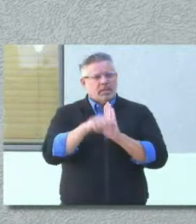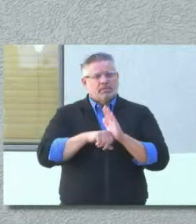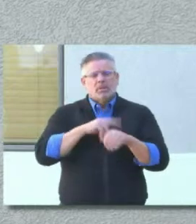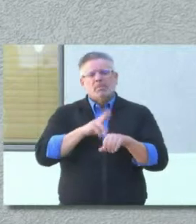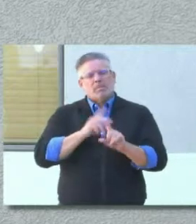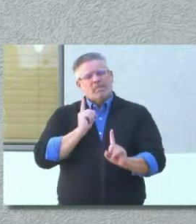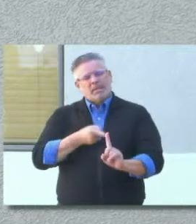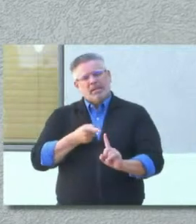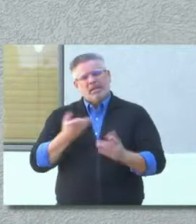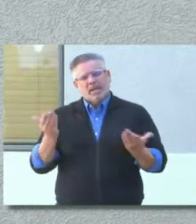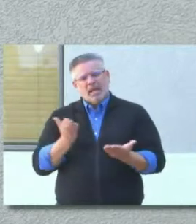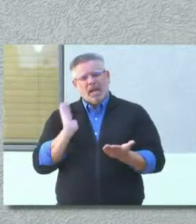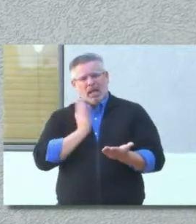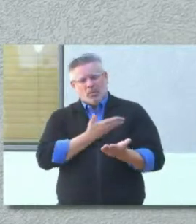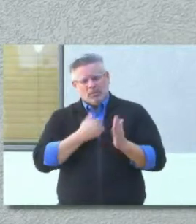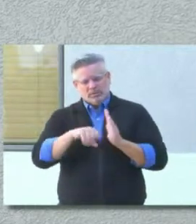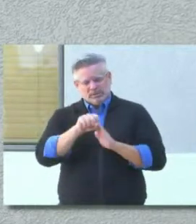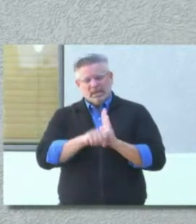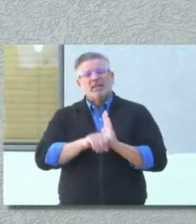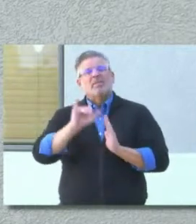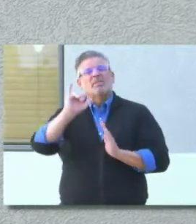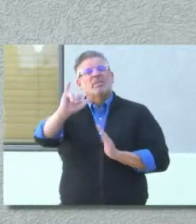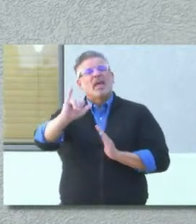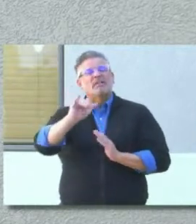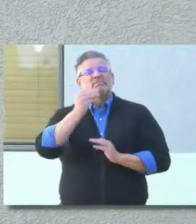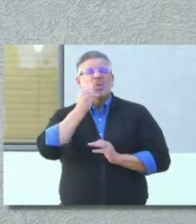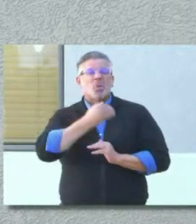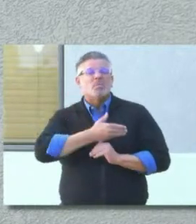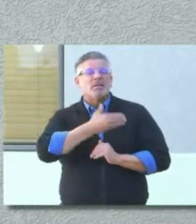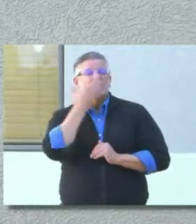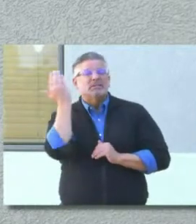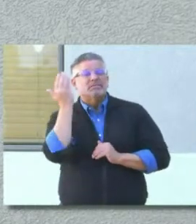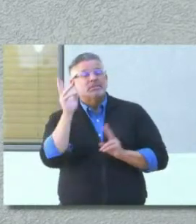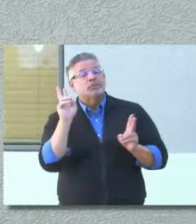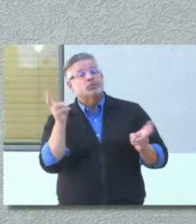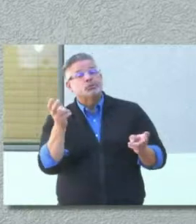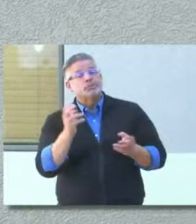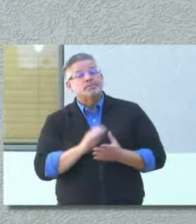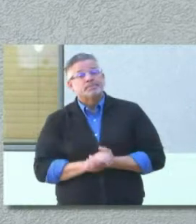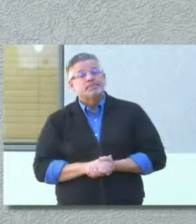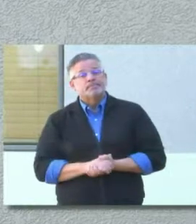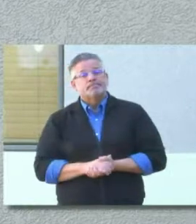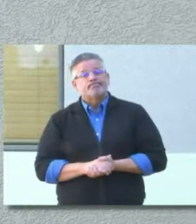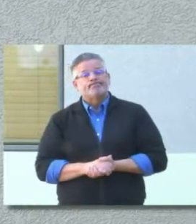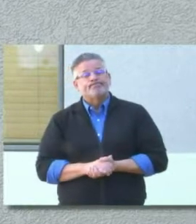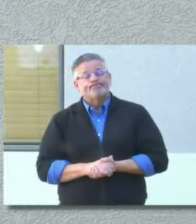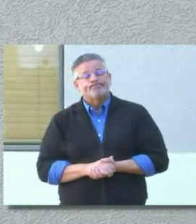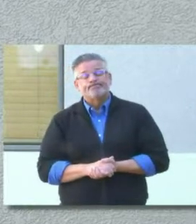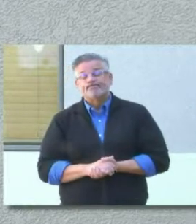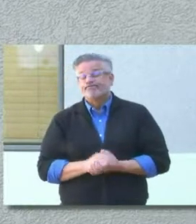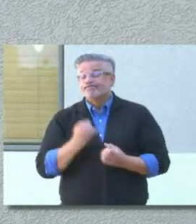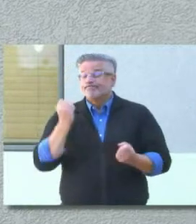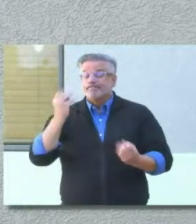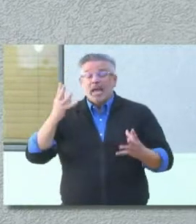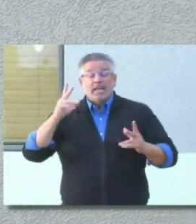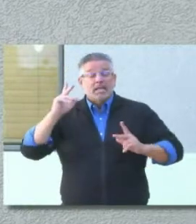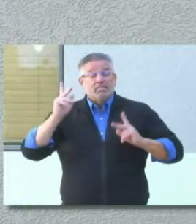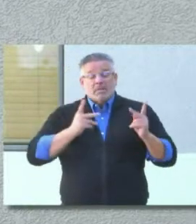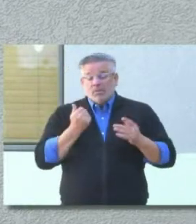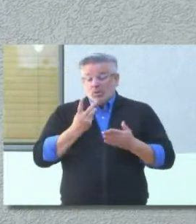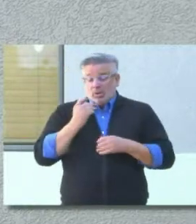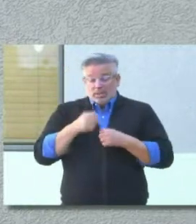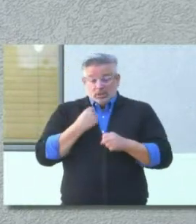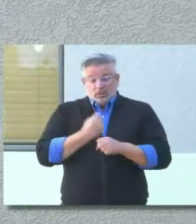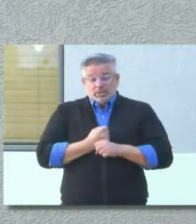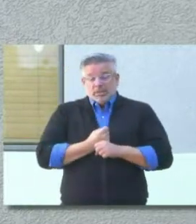but particularly here in our state. That's the state of the homeless issue. And many people over the course of the last few years